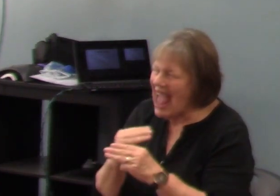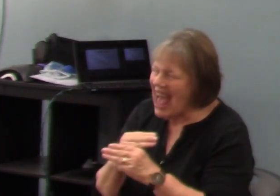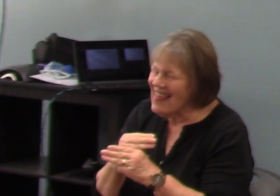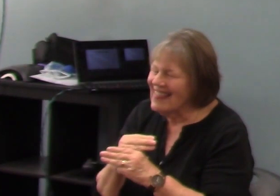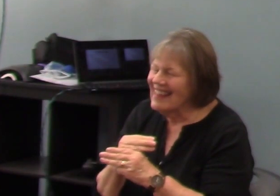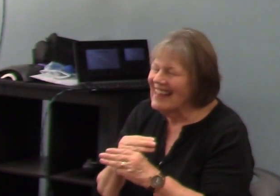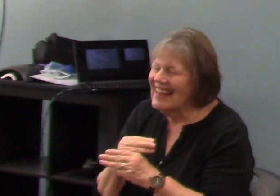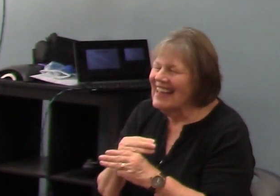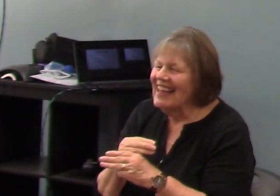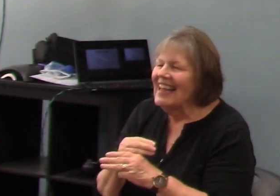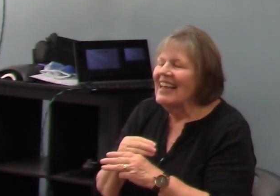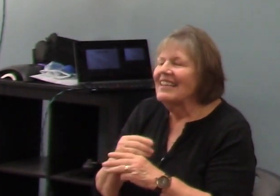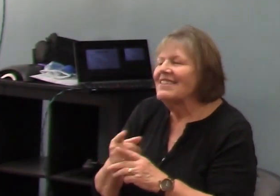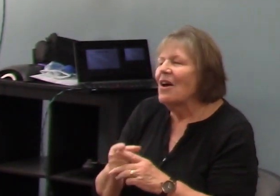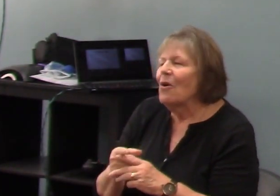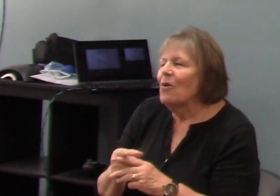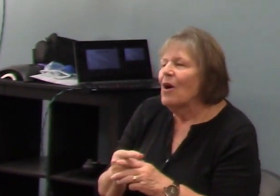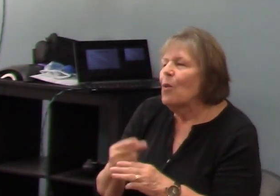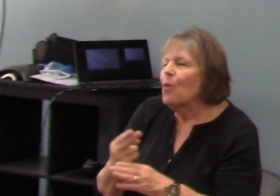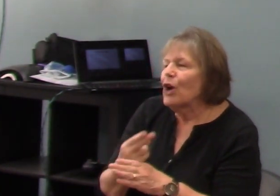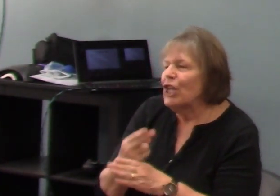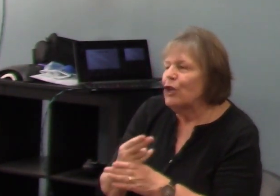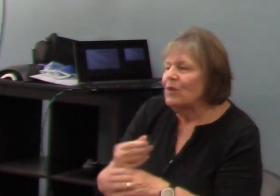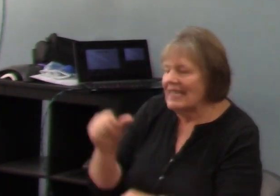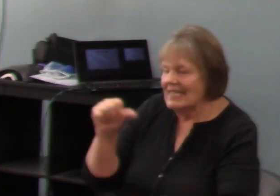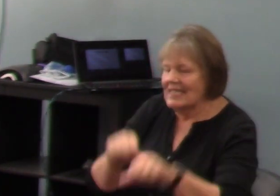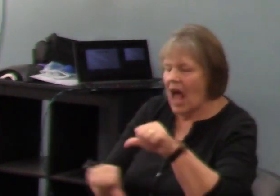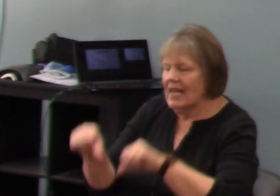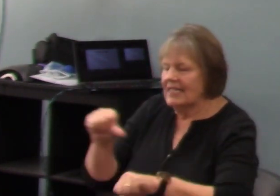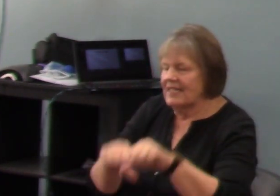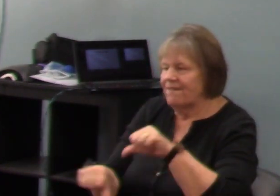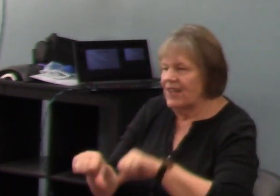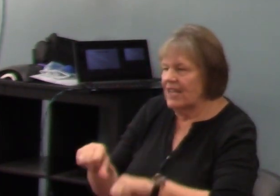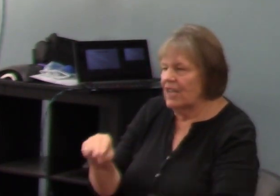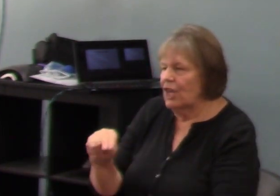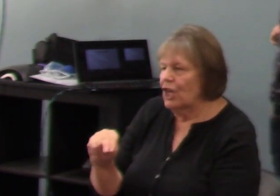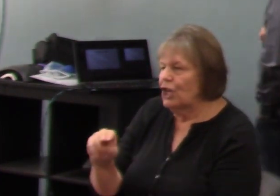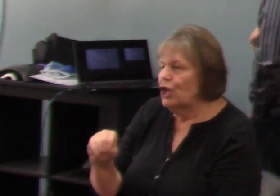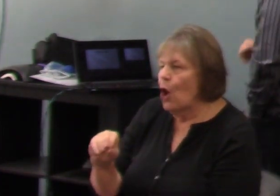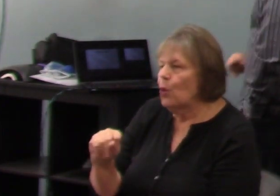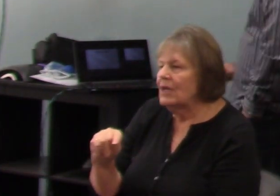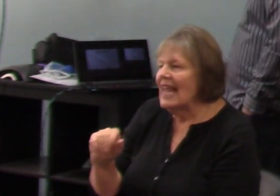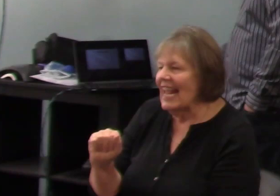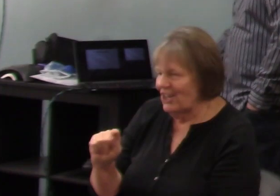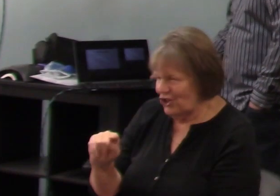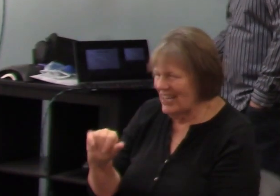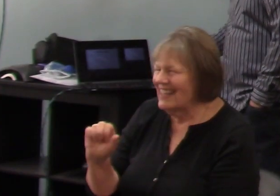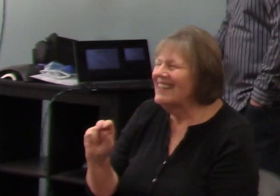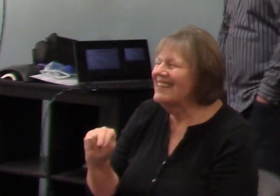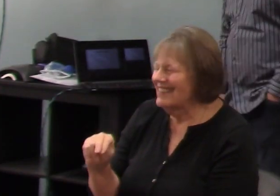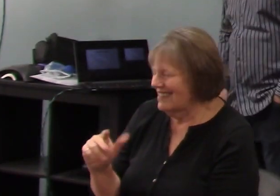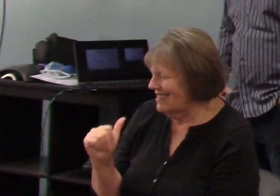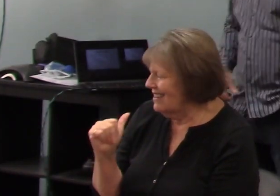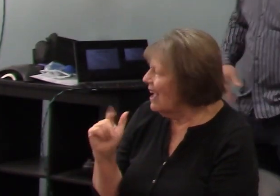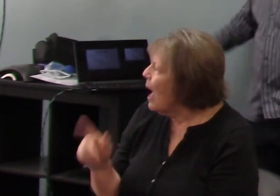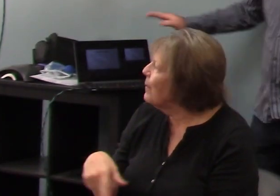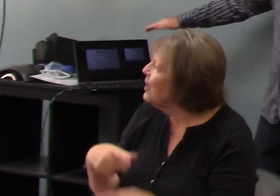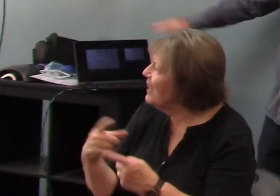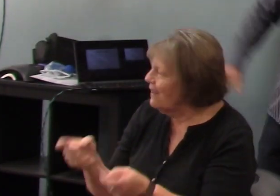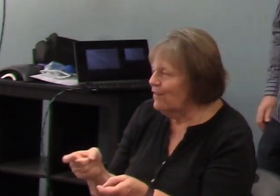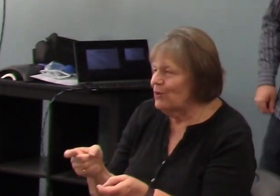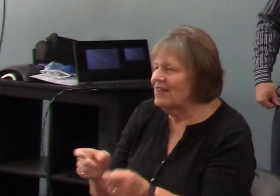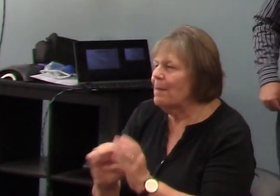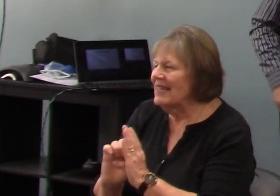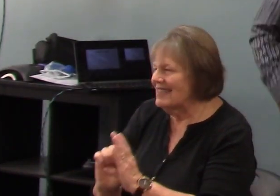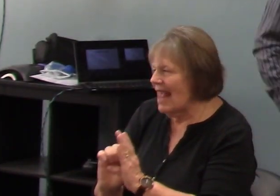we're going to be using something called scientific notation. I did mention it last week. I want to give you some examples and